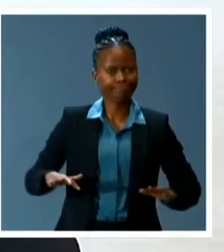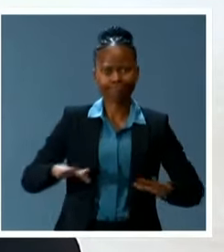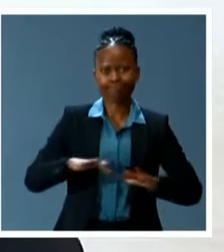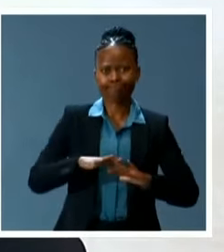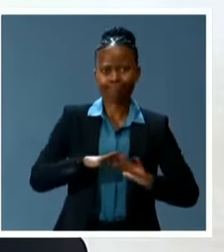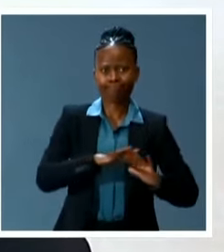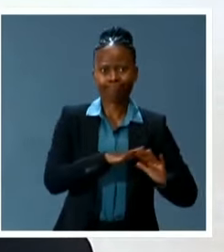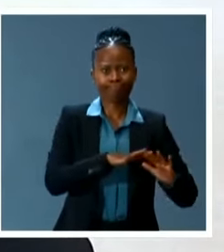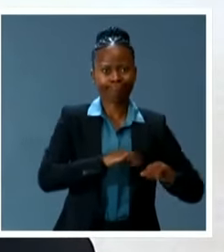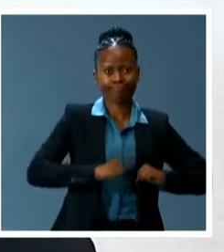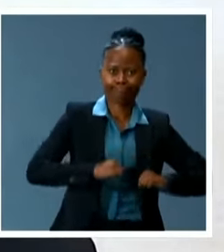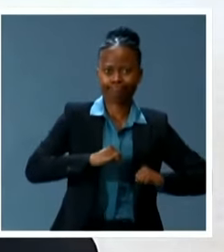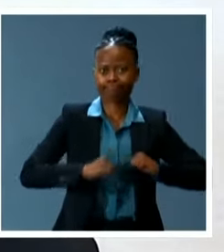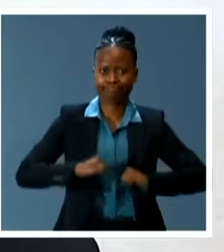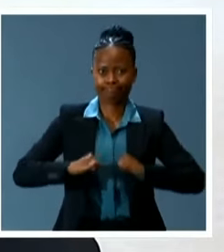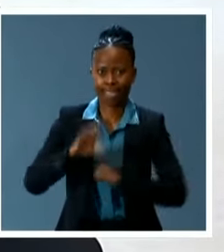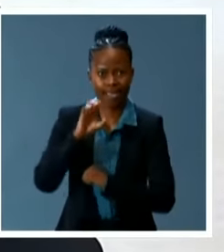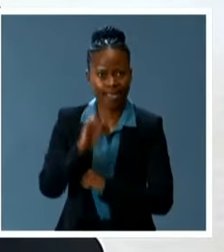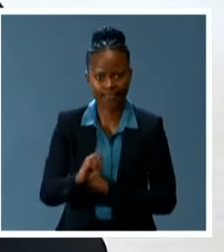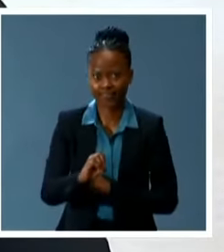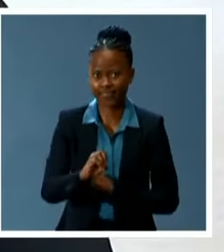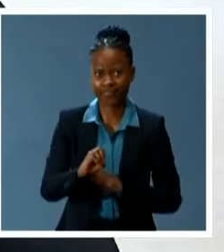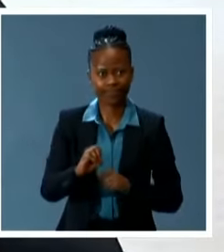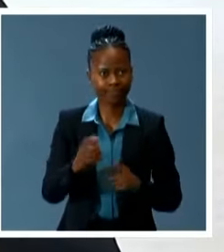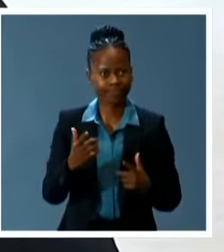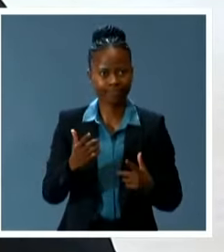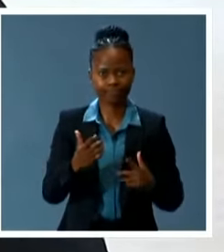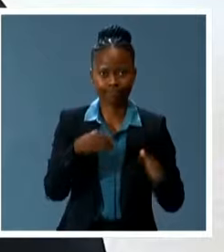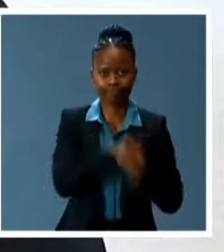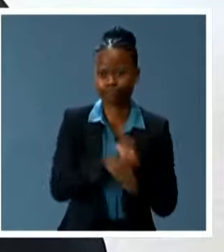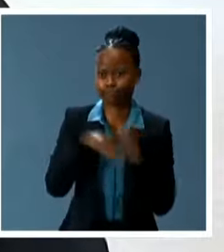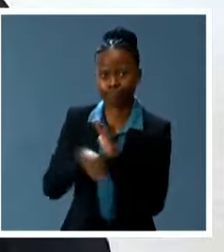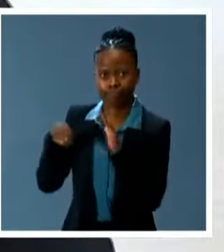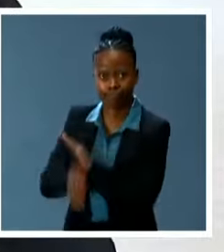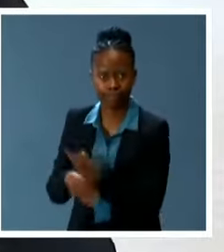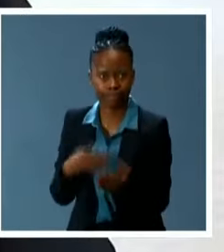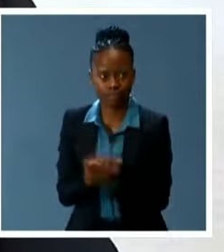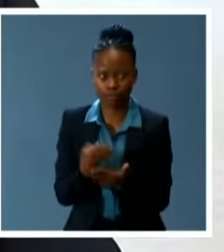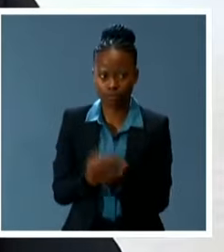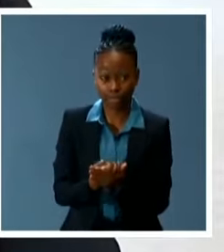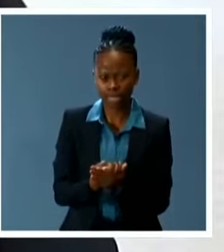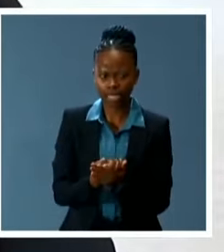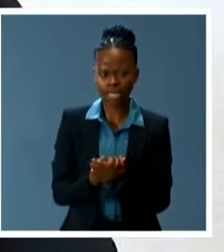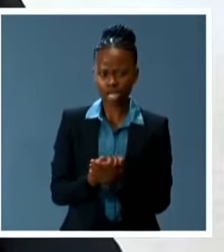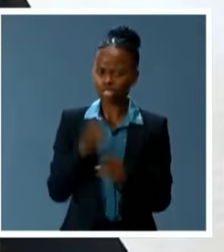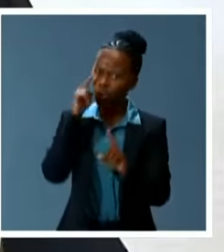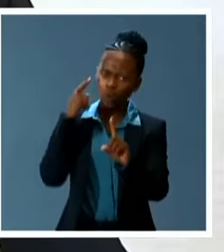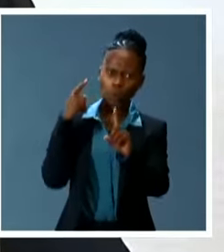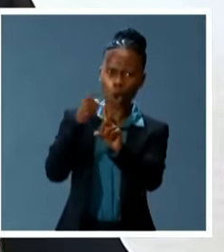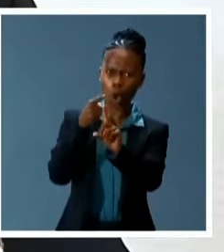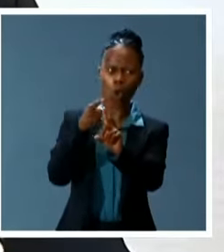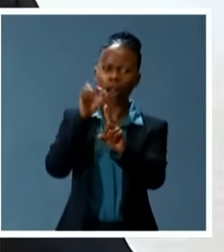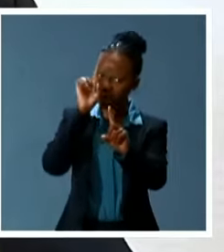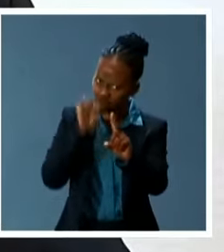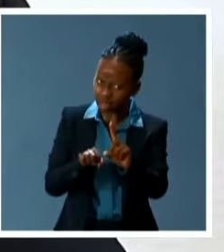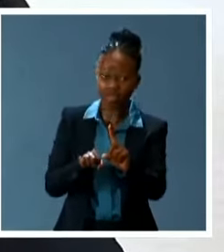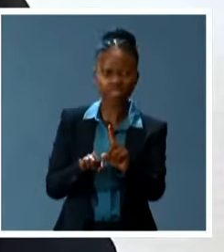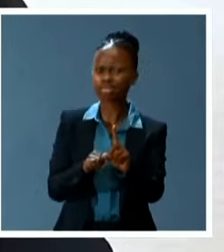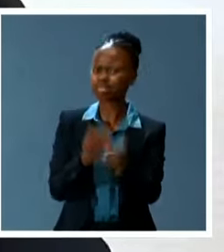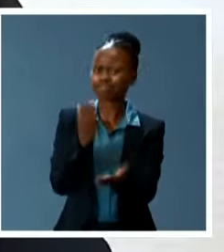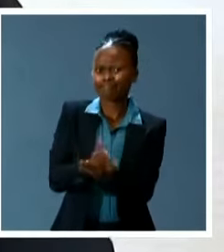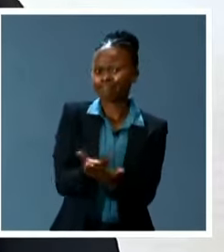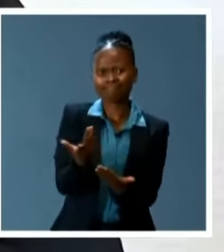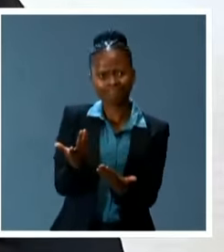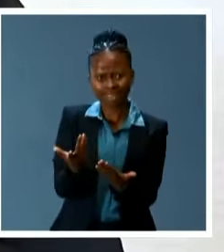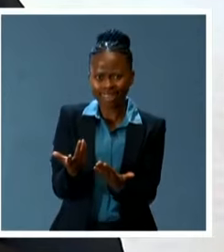negative impact on the sustainable development goals. But the worst thing we can do is to give up. I think this only increases our